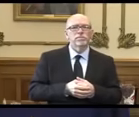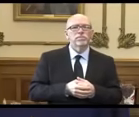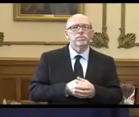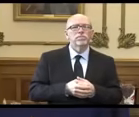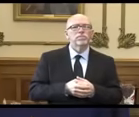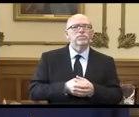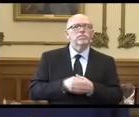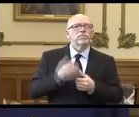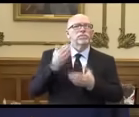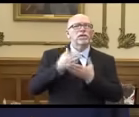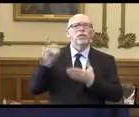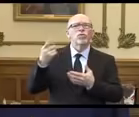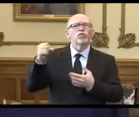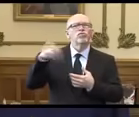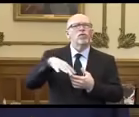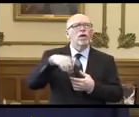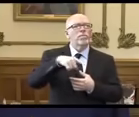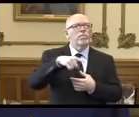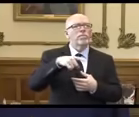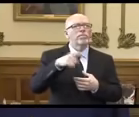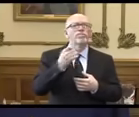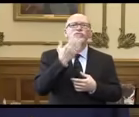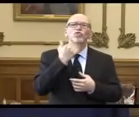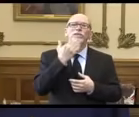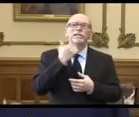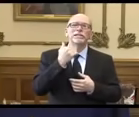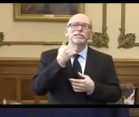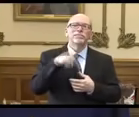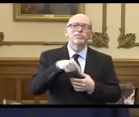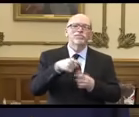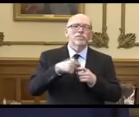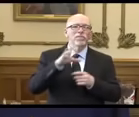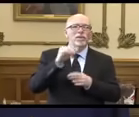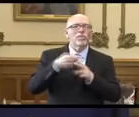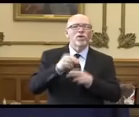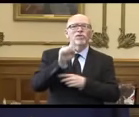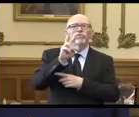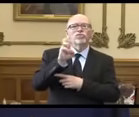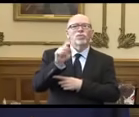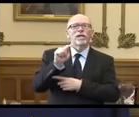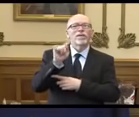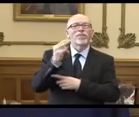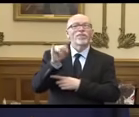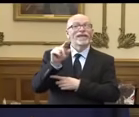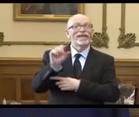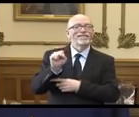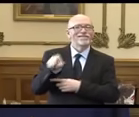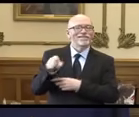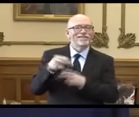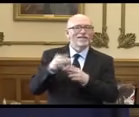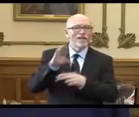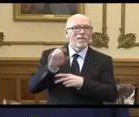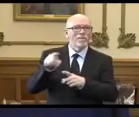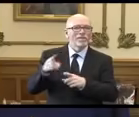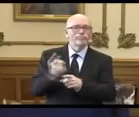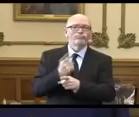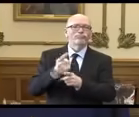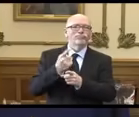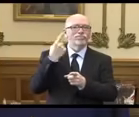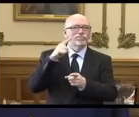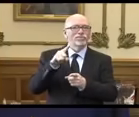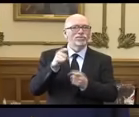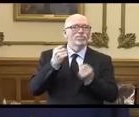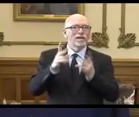someone dropped off some sweet things from a company called Sweet Things that are appropriate for